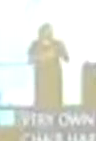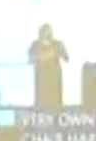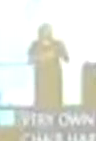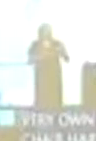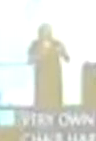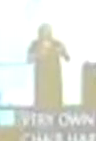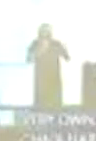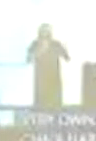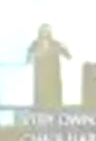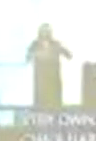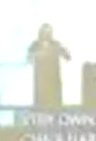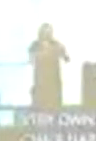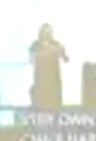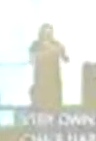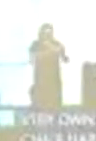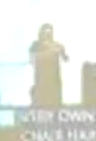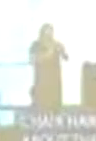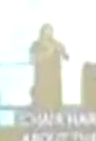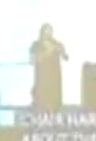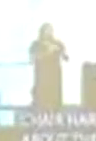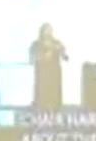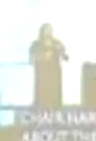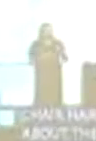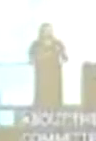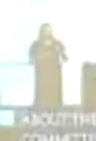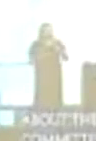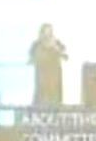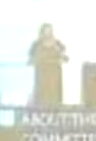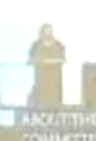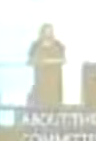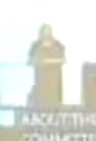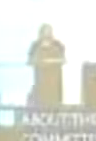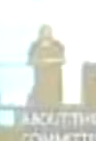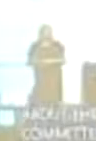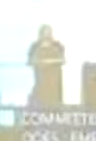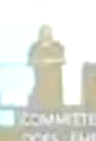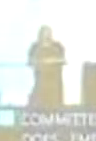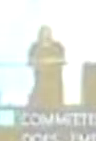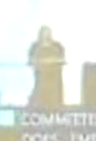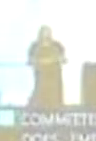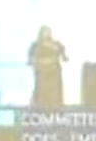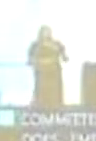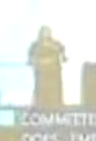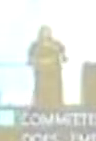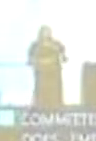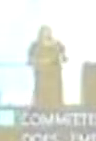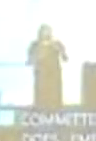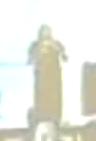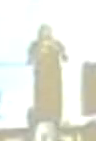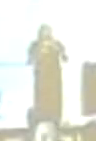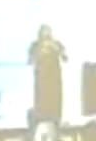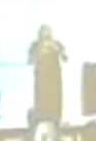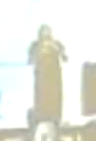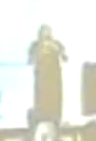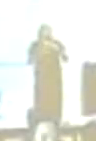preparedness mean for people with disabilities here in Houston. We'll engage in a conversation and talk about what we've done in the last few